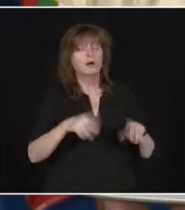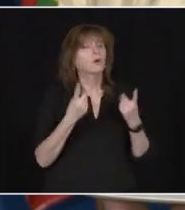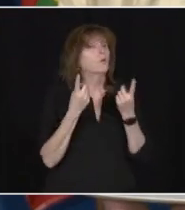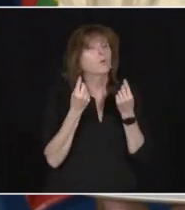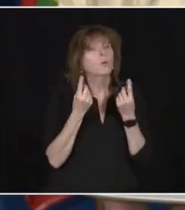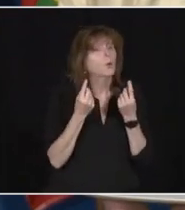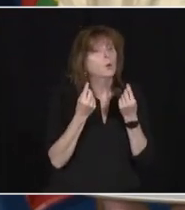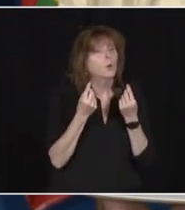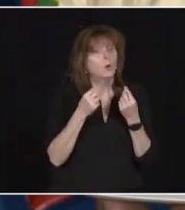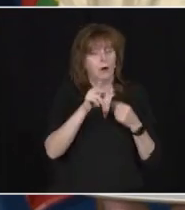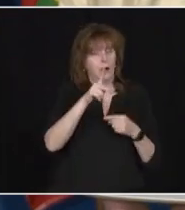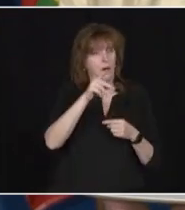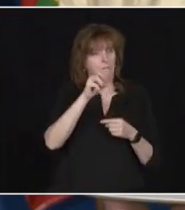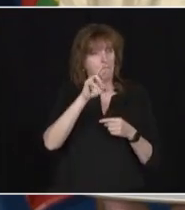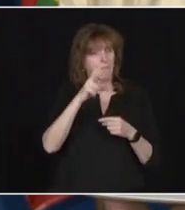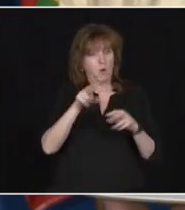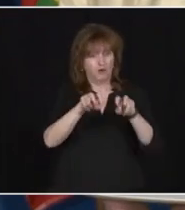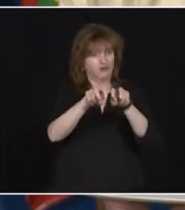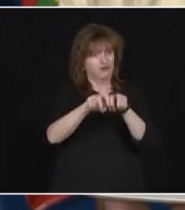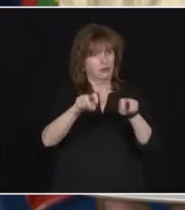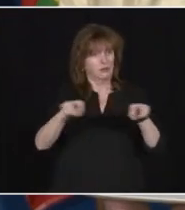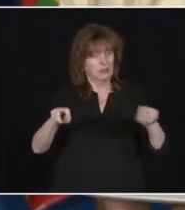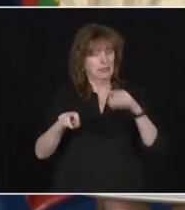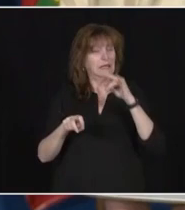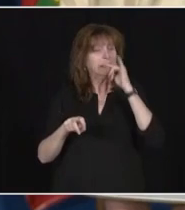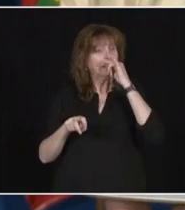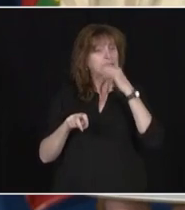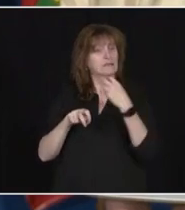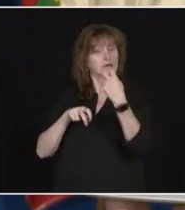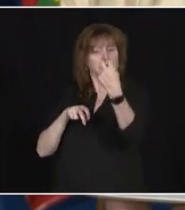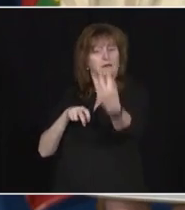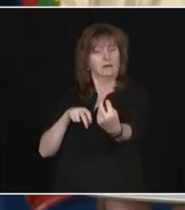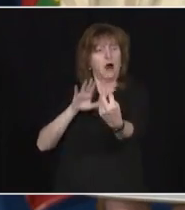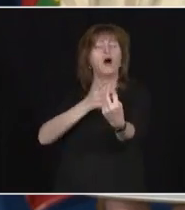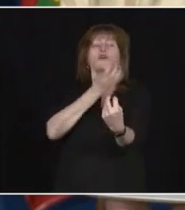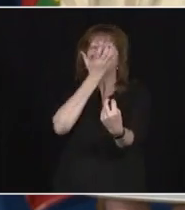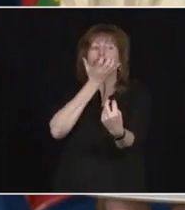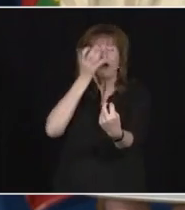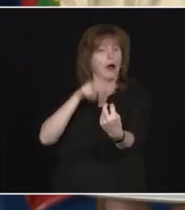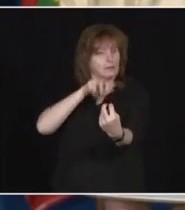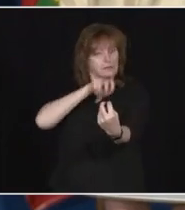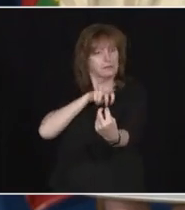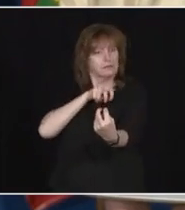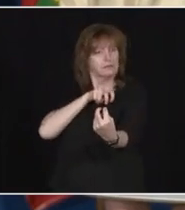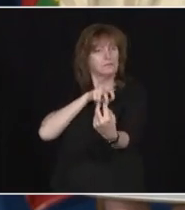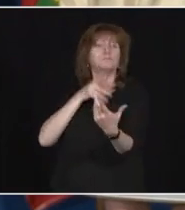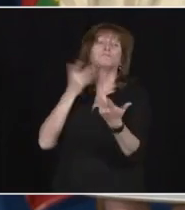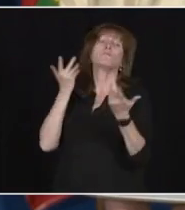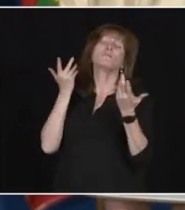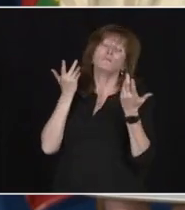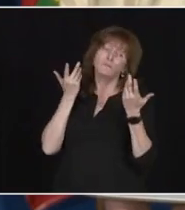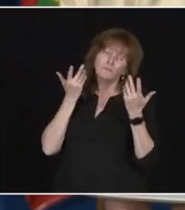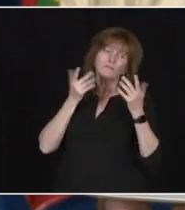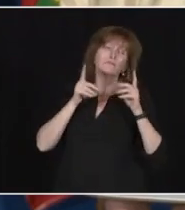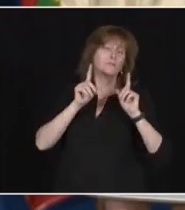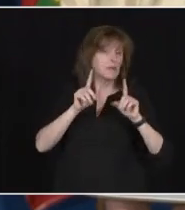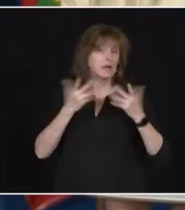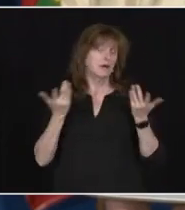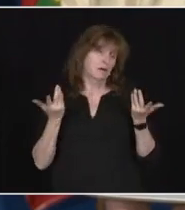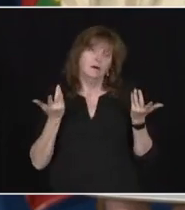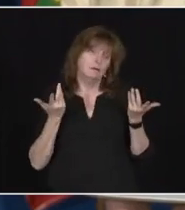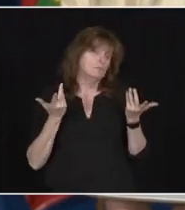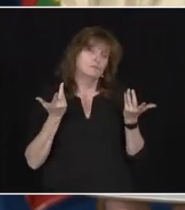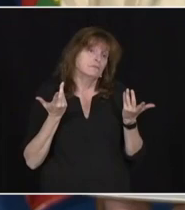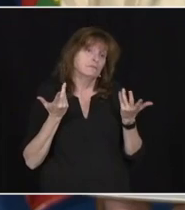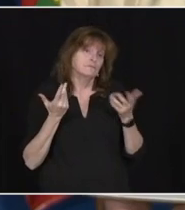really is, just using common sense and practice social distancing. But Christina, I asked the exact same question as you